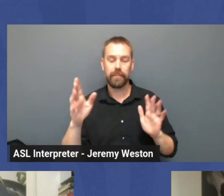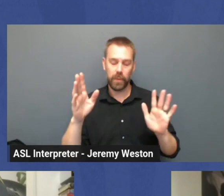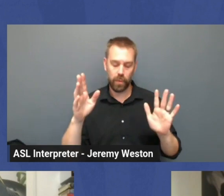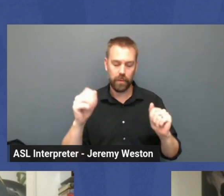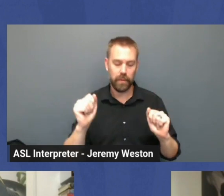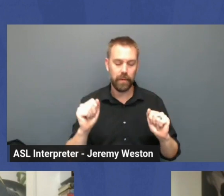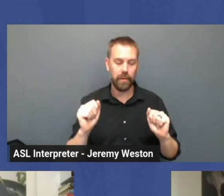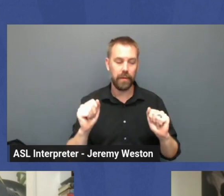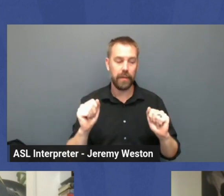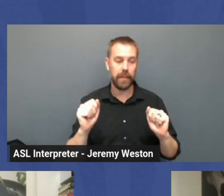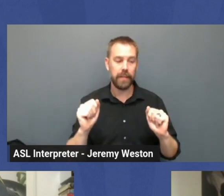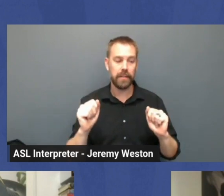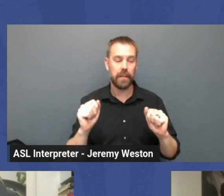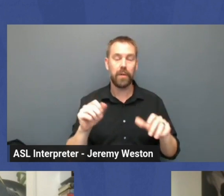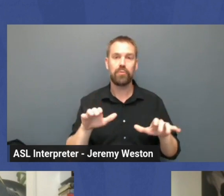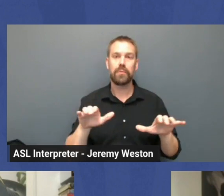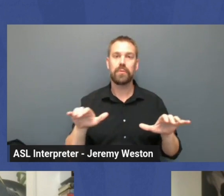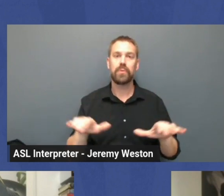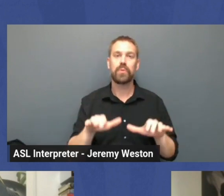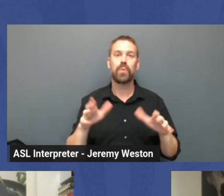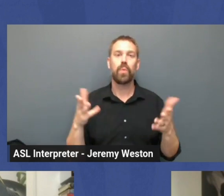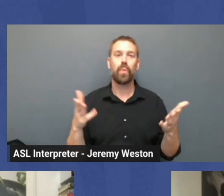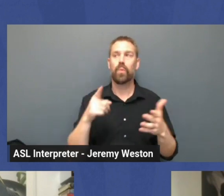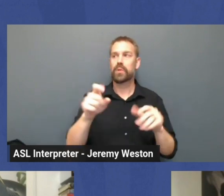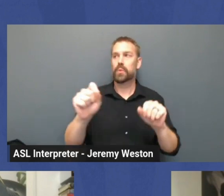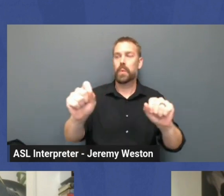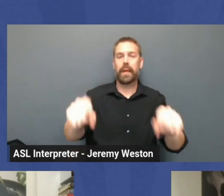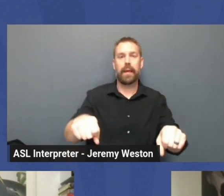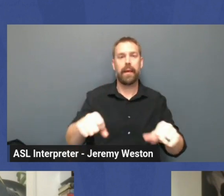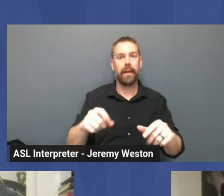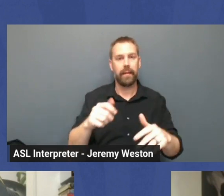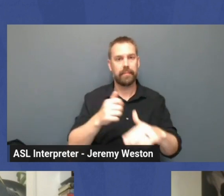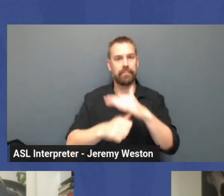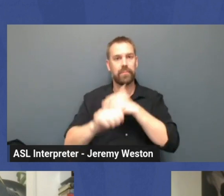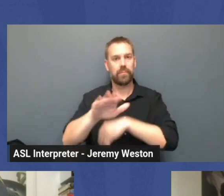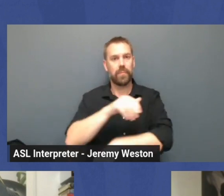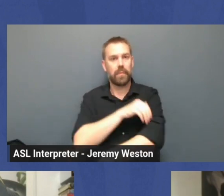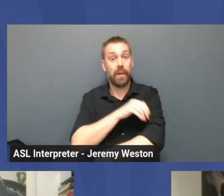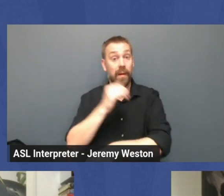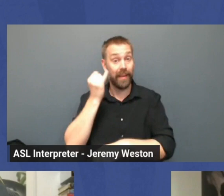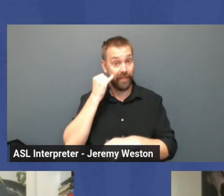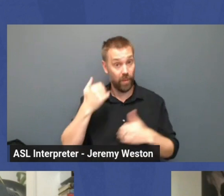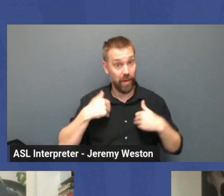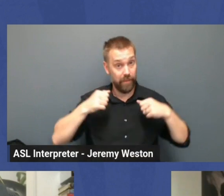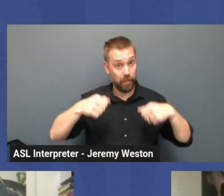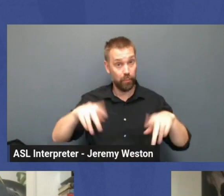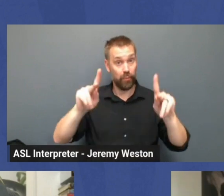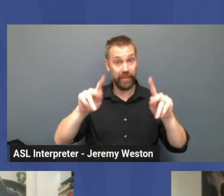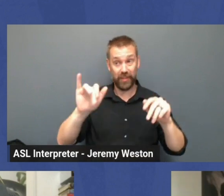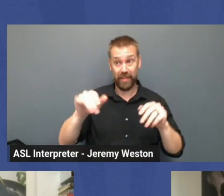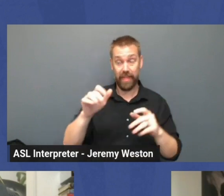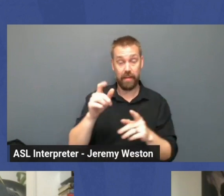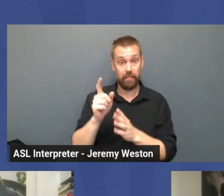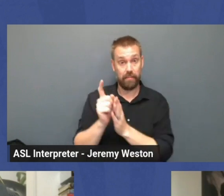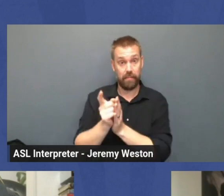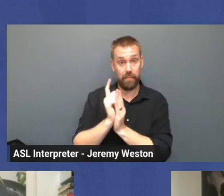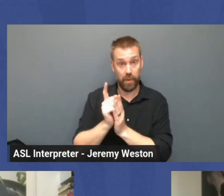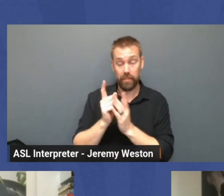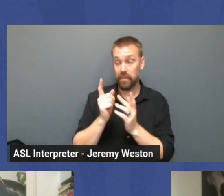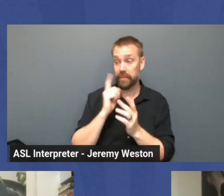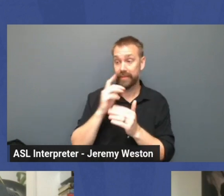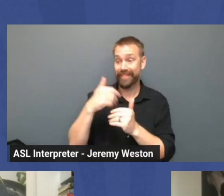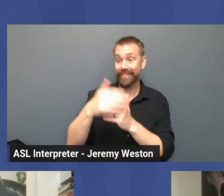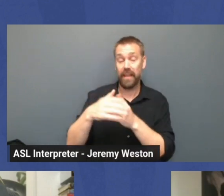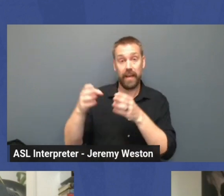just do what's within your capacity to do. And if you possess privilege in that moment to stick up for the next